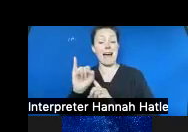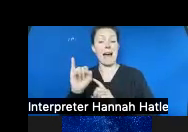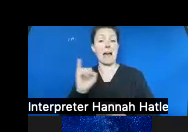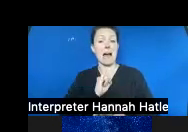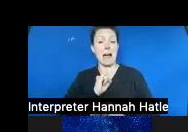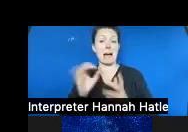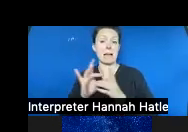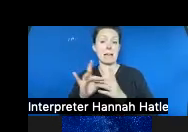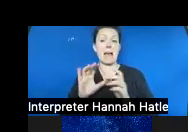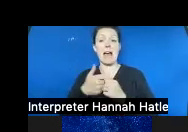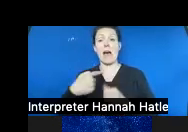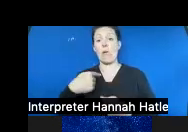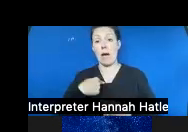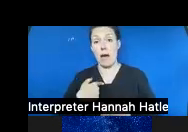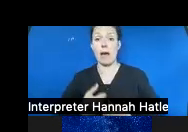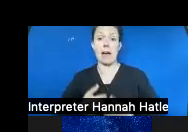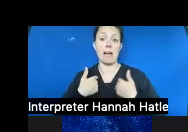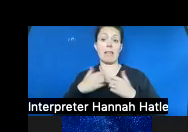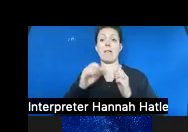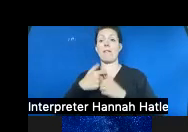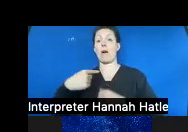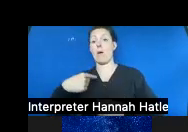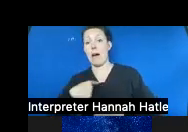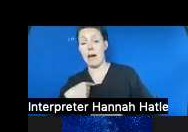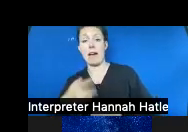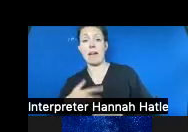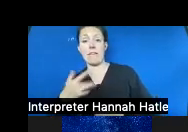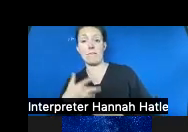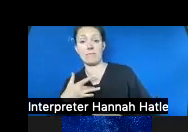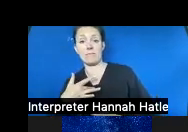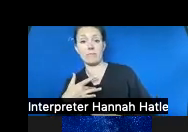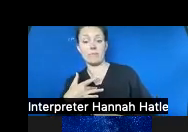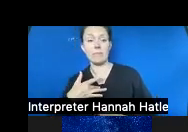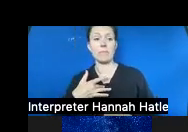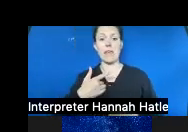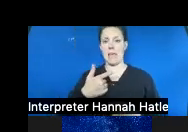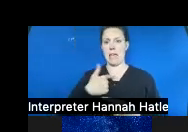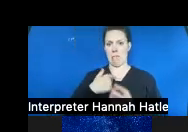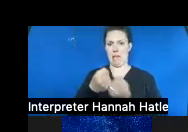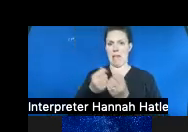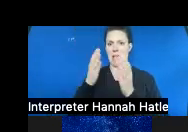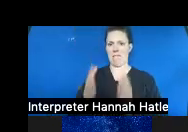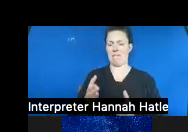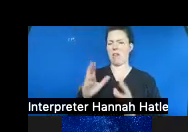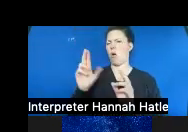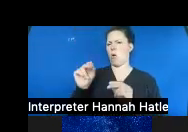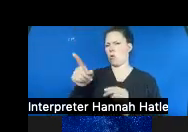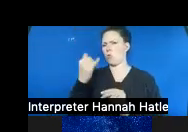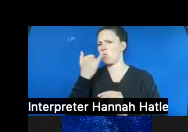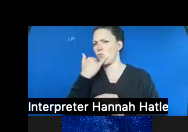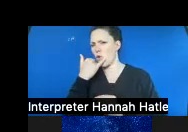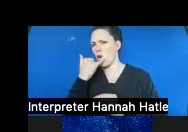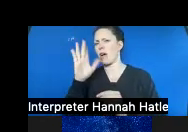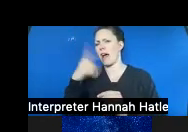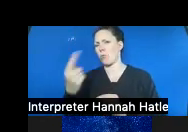is how I am living my life. Who am I to tell them, oh no, I'm an advocate, you're wrong? Or a survivor who says, no, all sex work